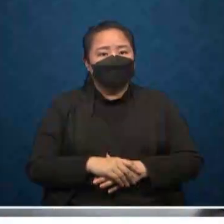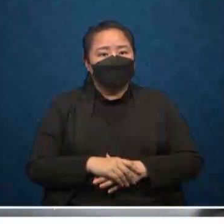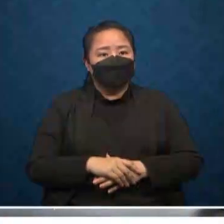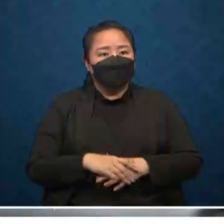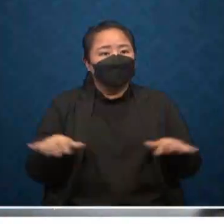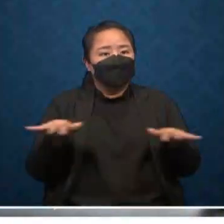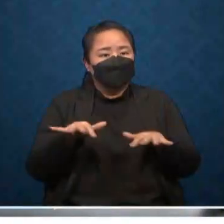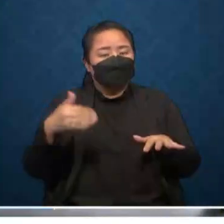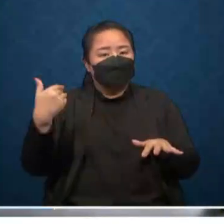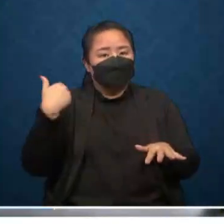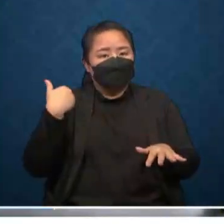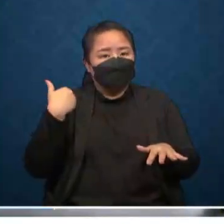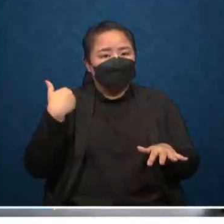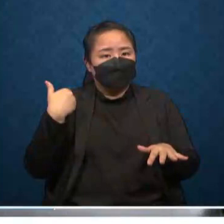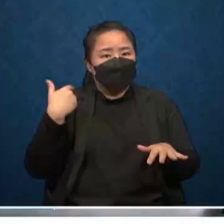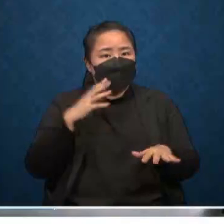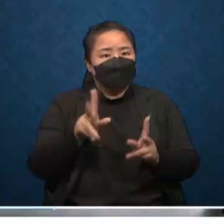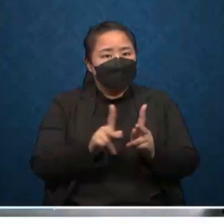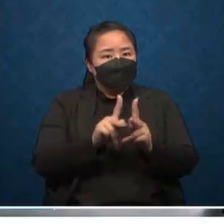when there is a problem,